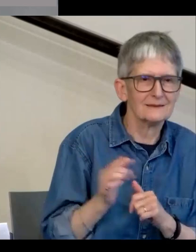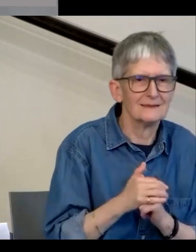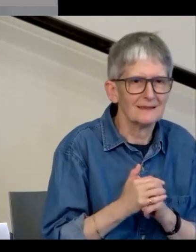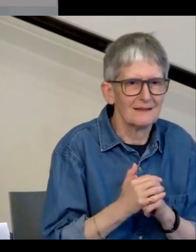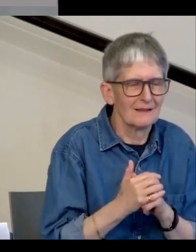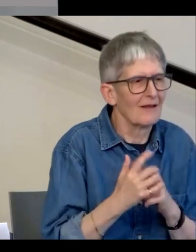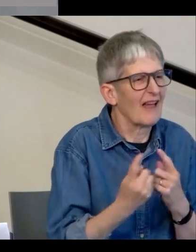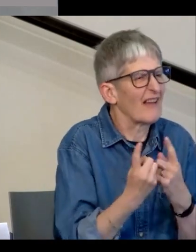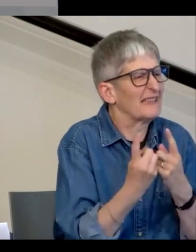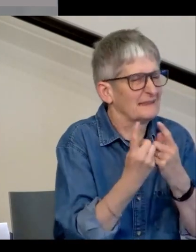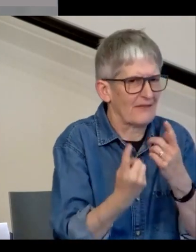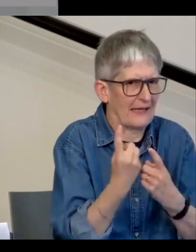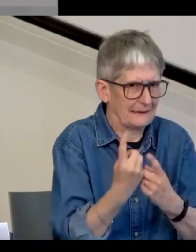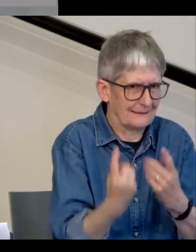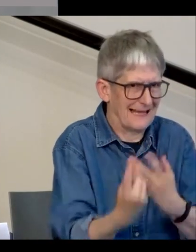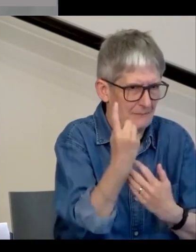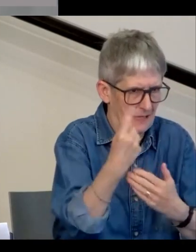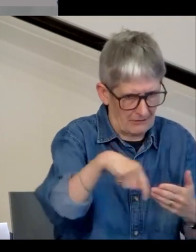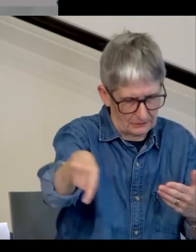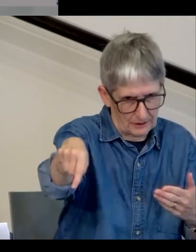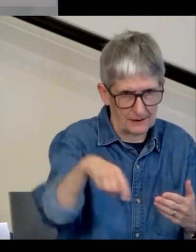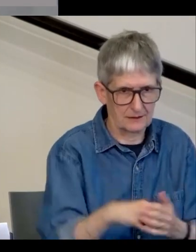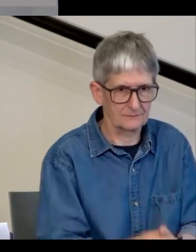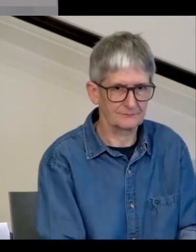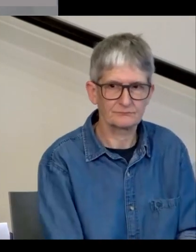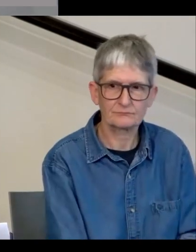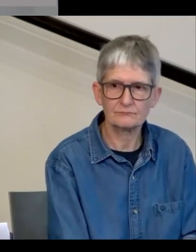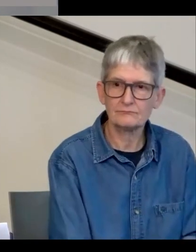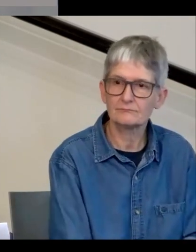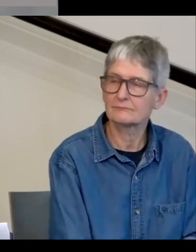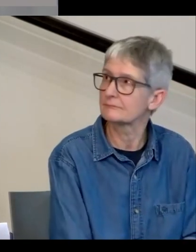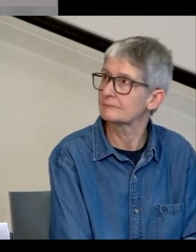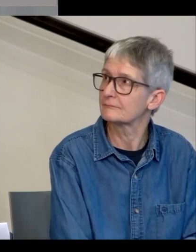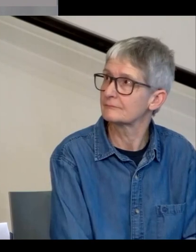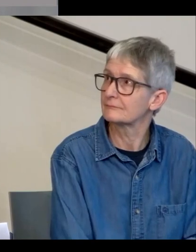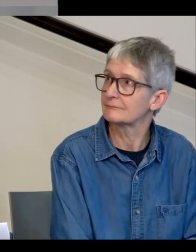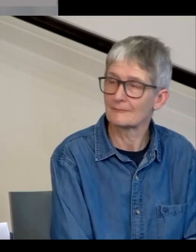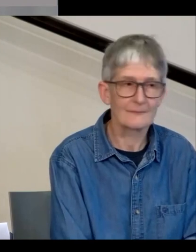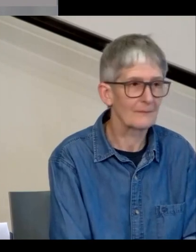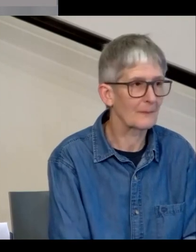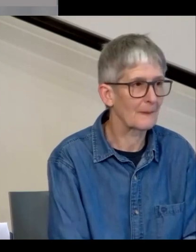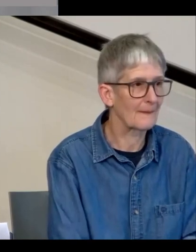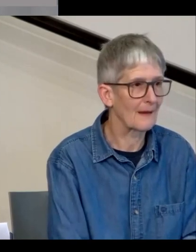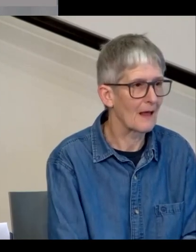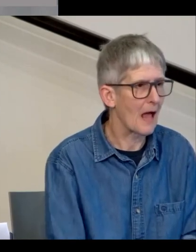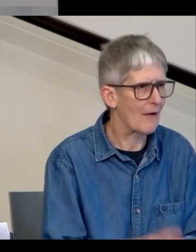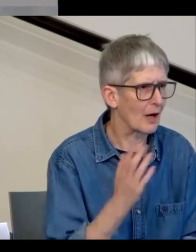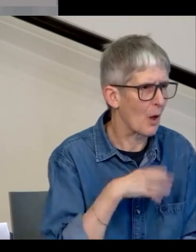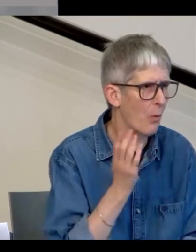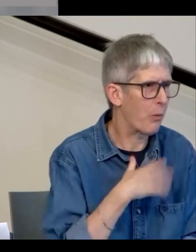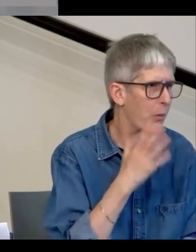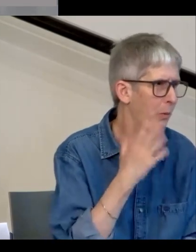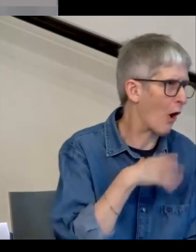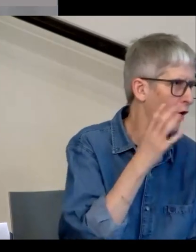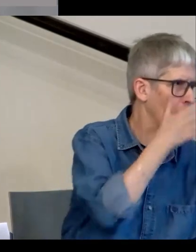weeks. Hopefully you're really excited about the summer. Half of you are just waving. You're waving those fans. I